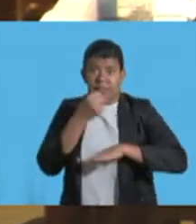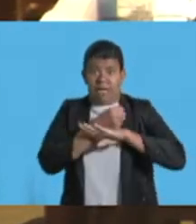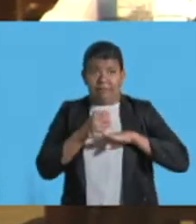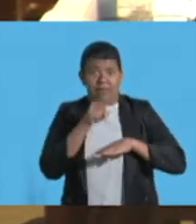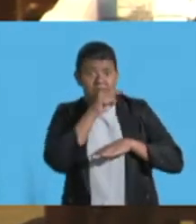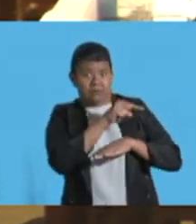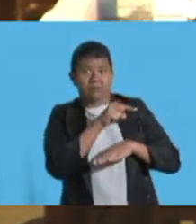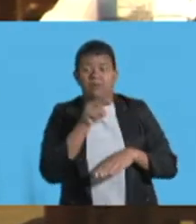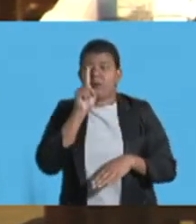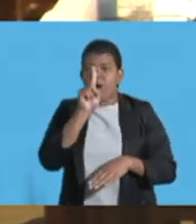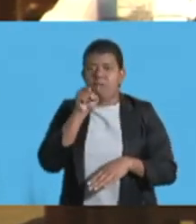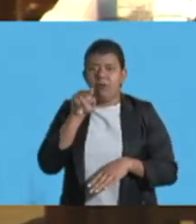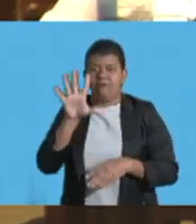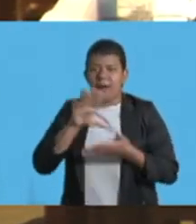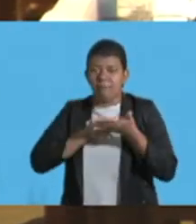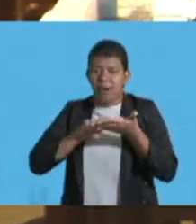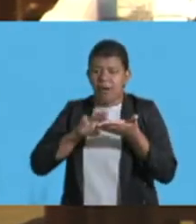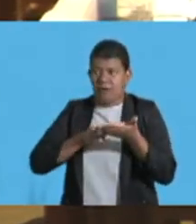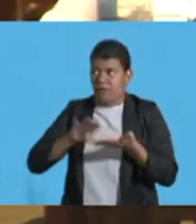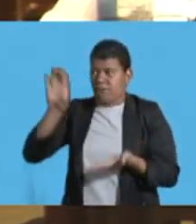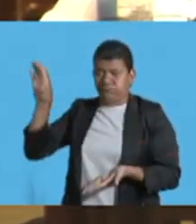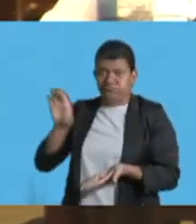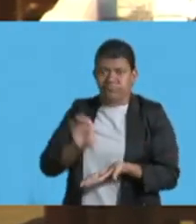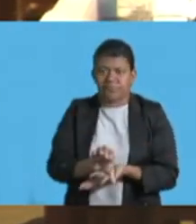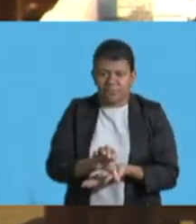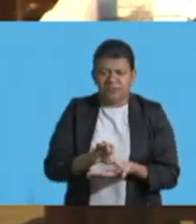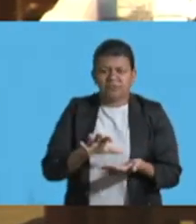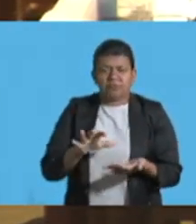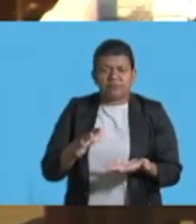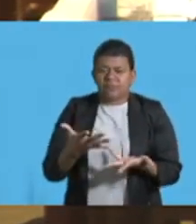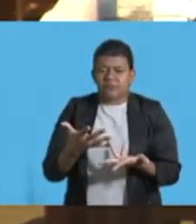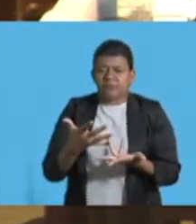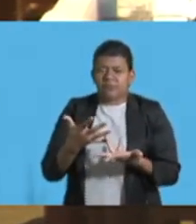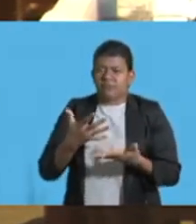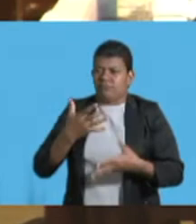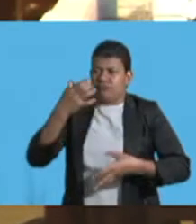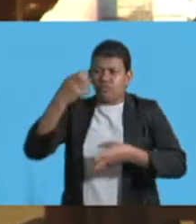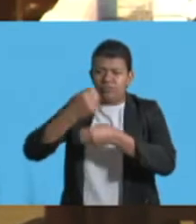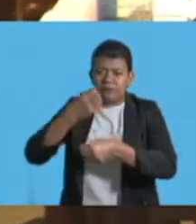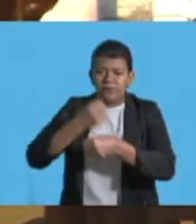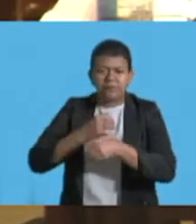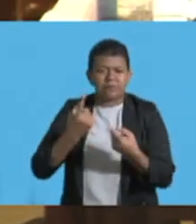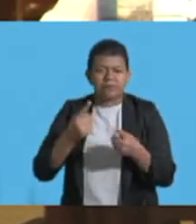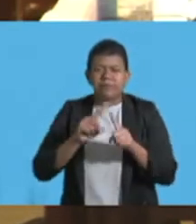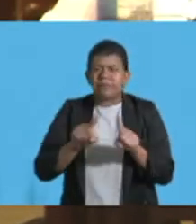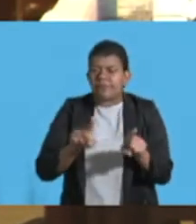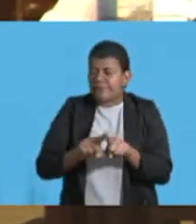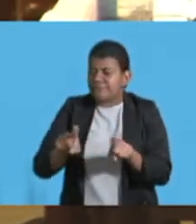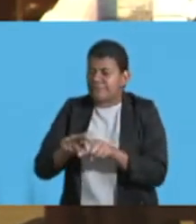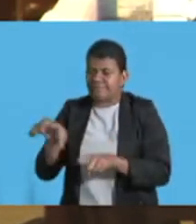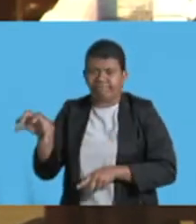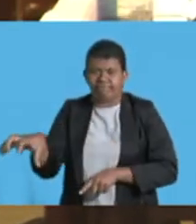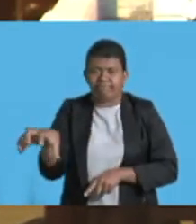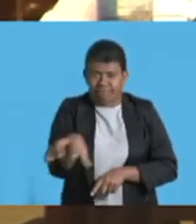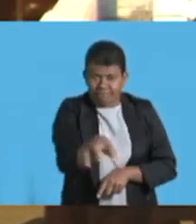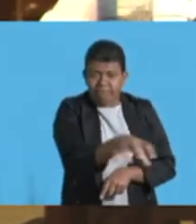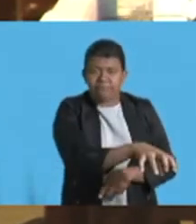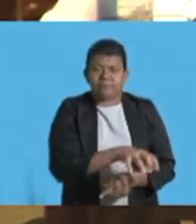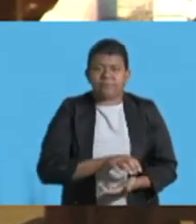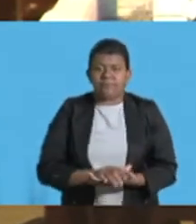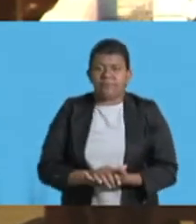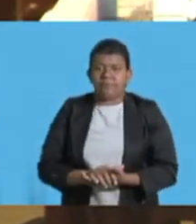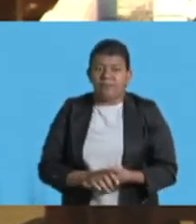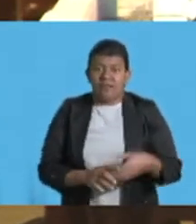public building and civil lining upgrading program across the 3 divisions. Madam Speaker, government through the